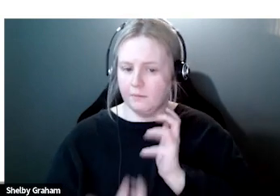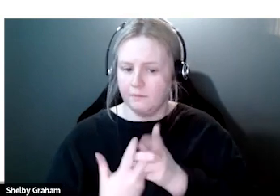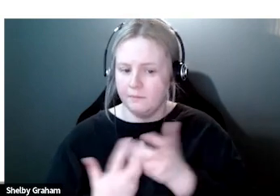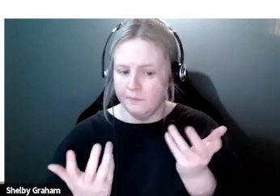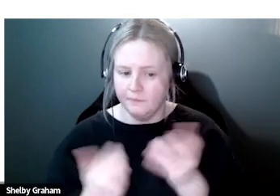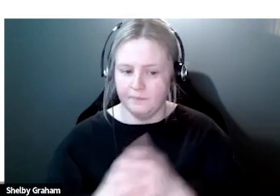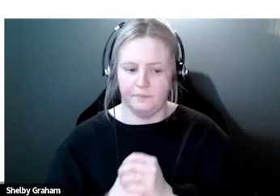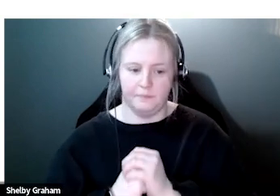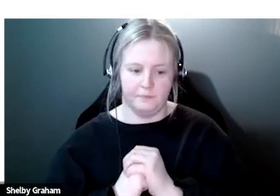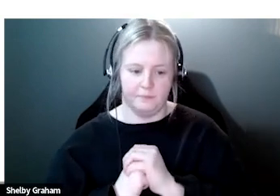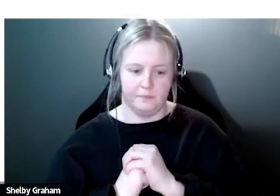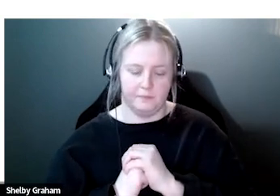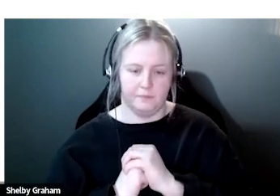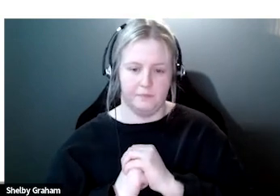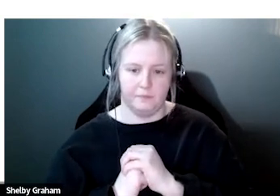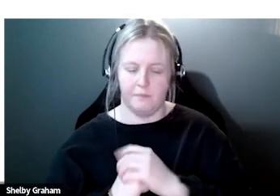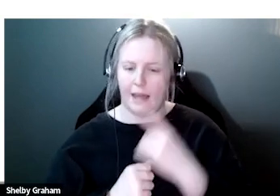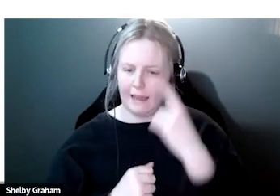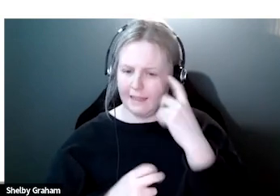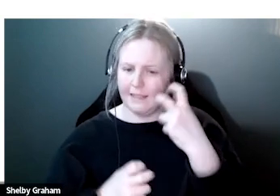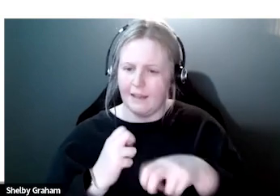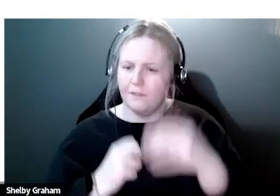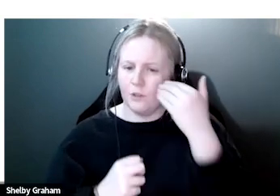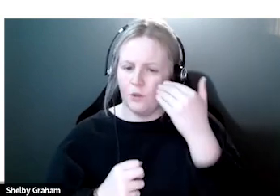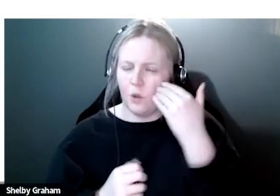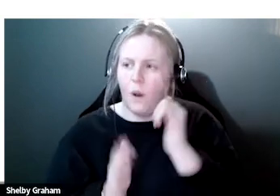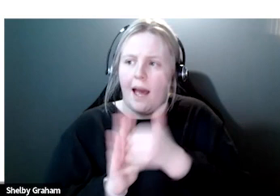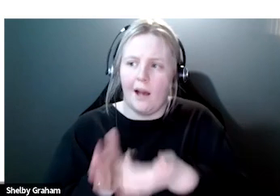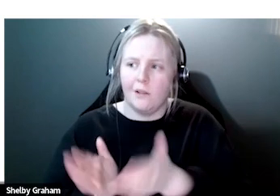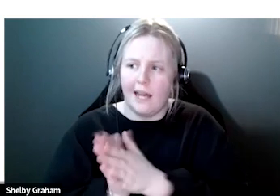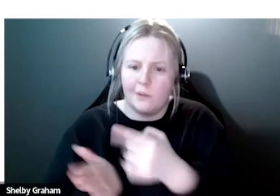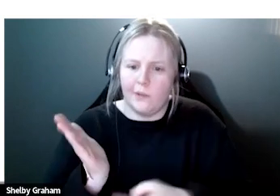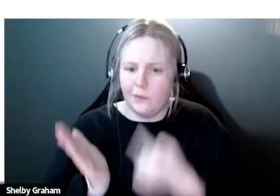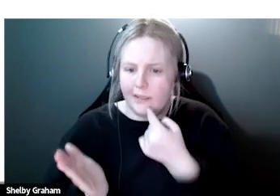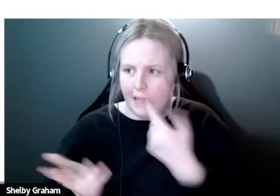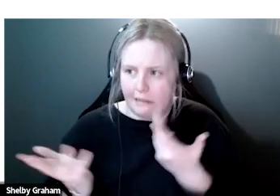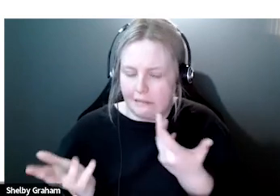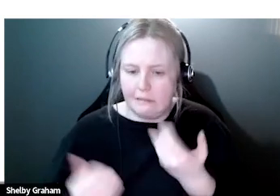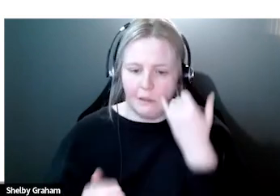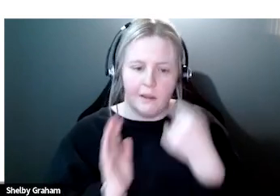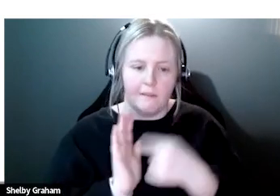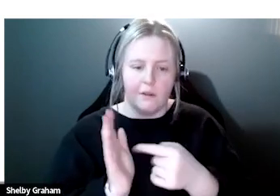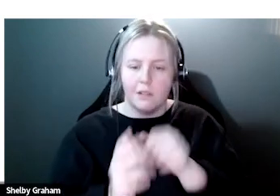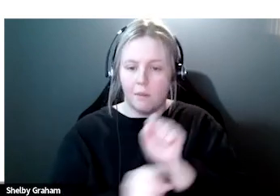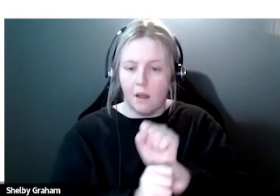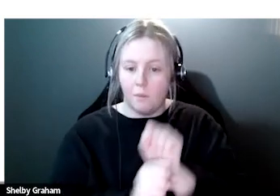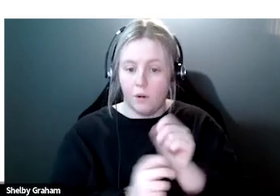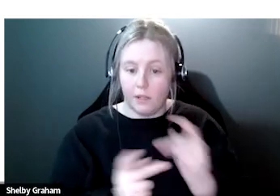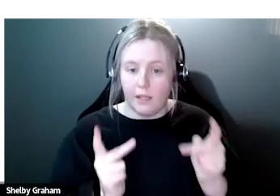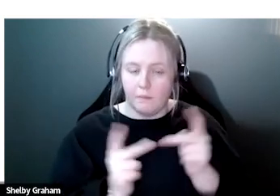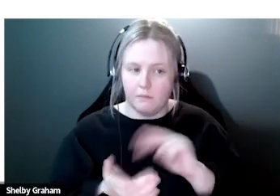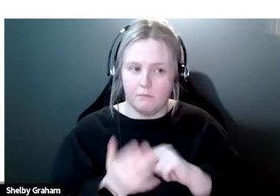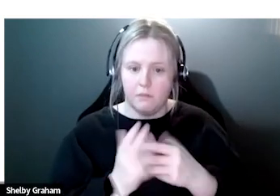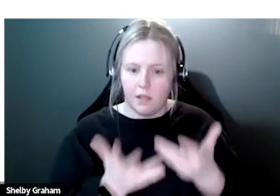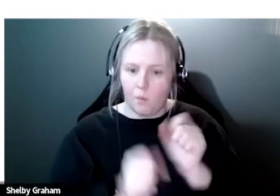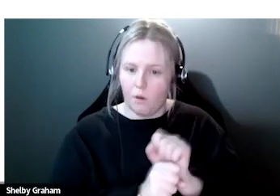place to know where to start, to know the language. First off, if I'm working at a place, it's because I want to work there.